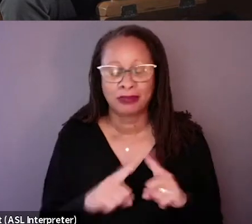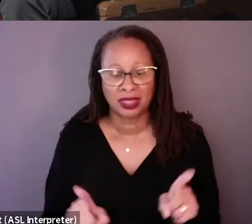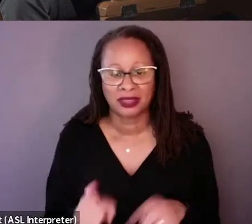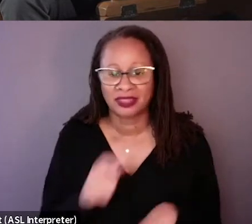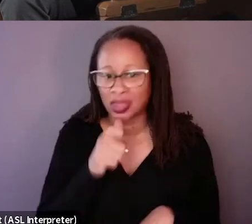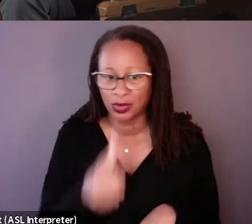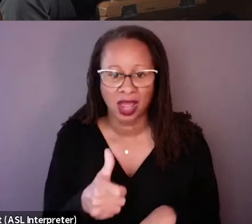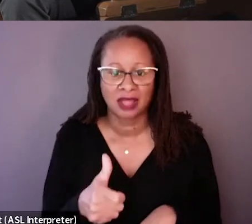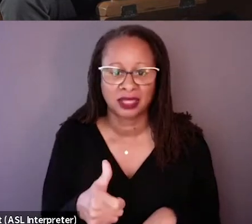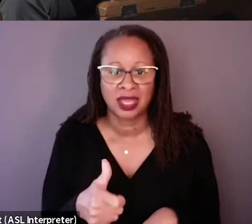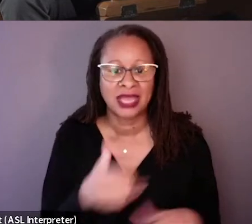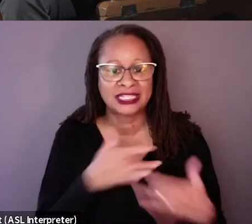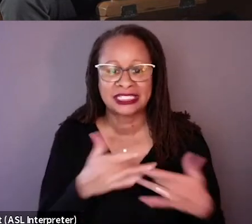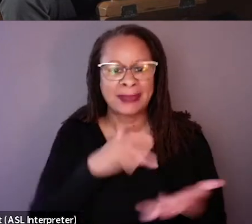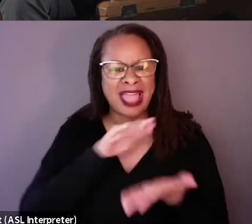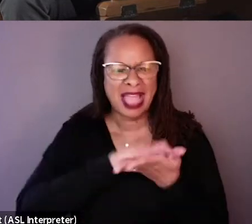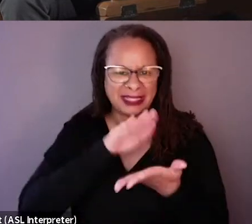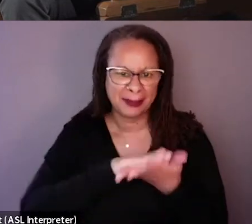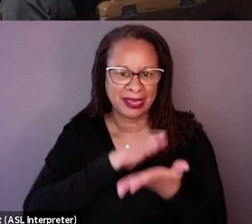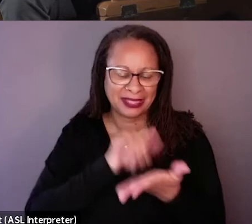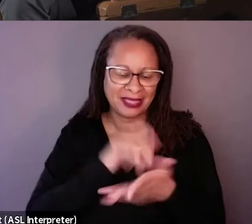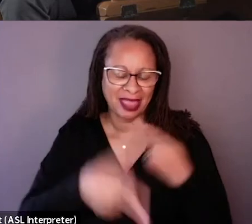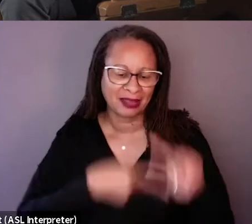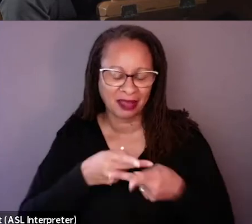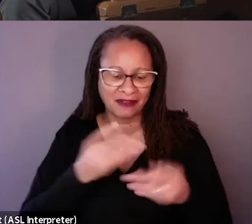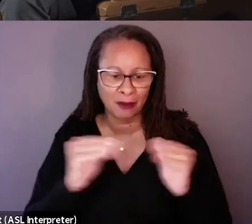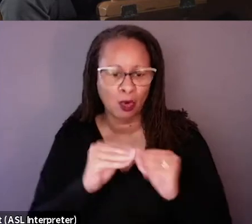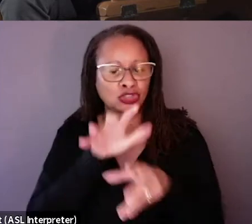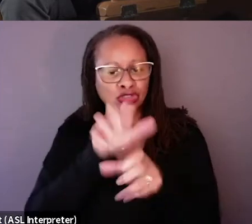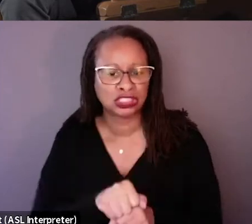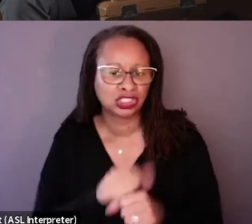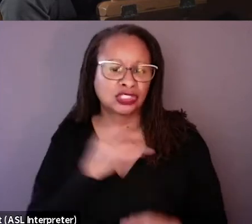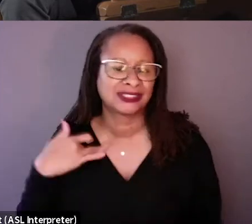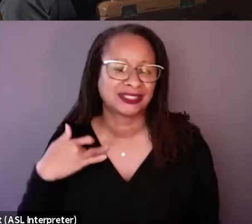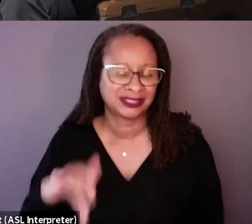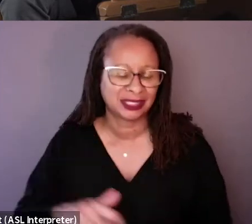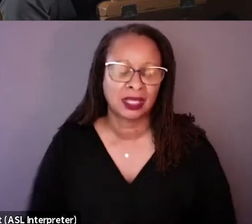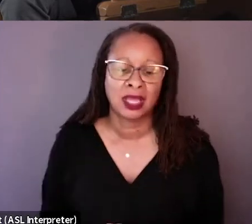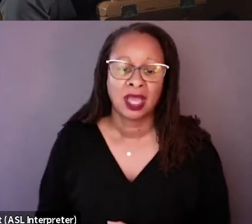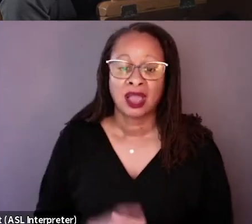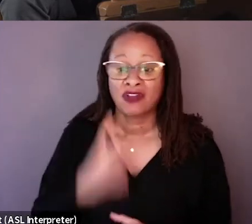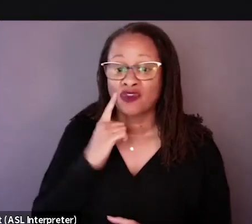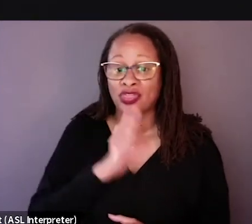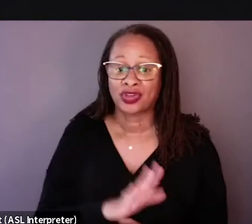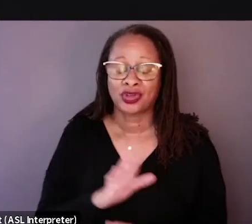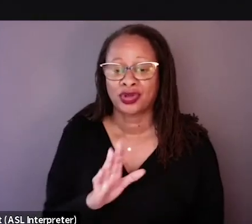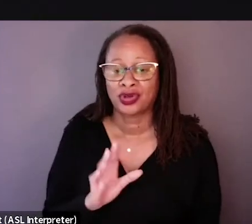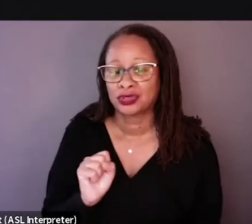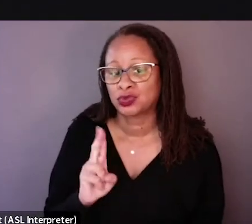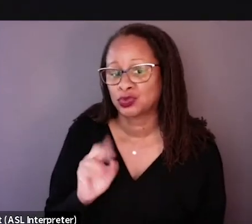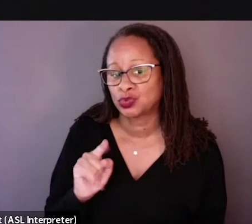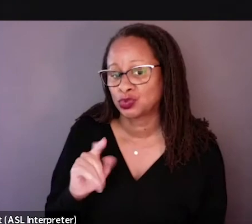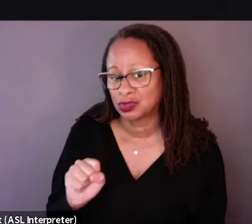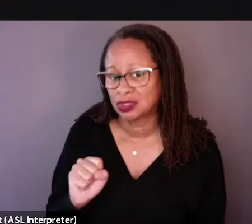you know, considered academics in that kind of more traditional sense. In terms of their suits, I believe that